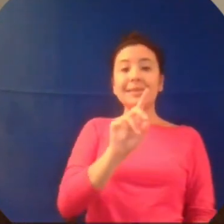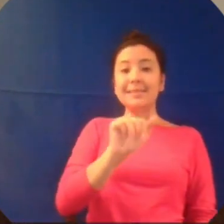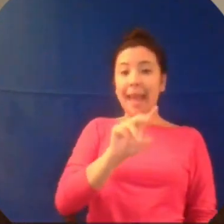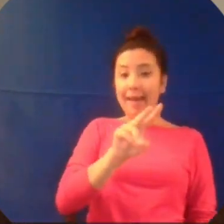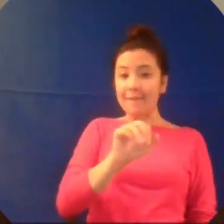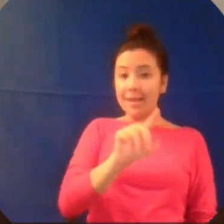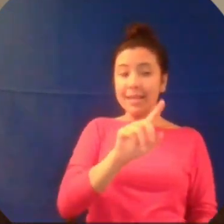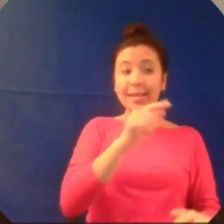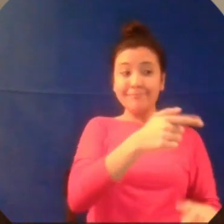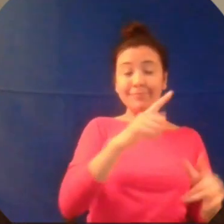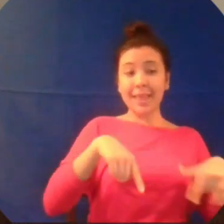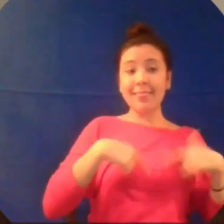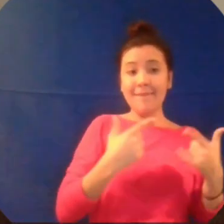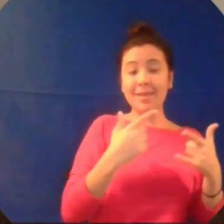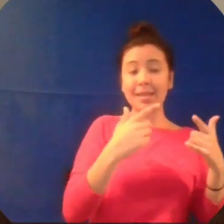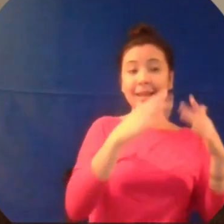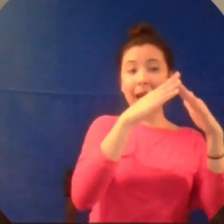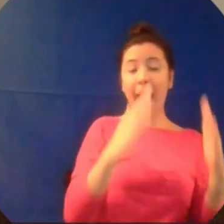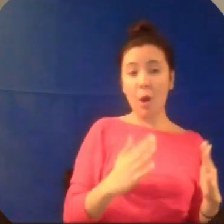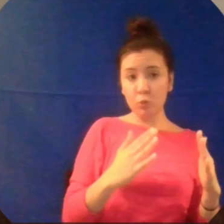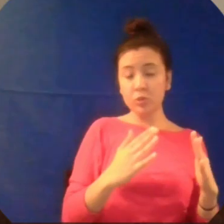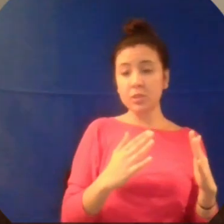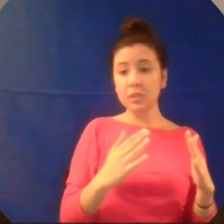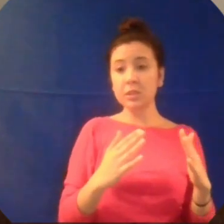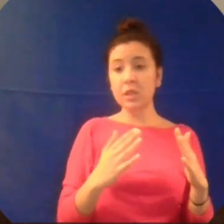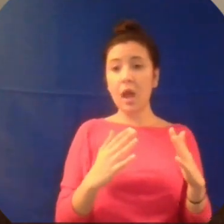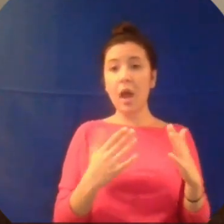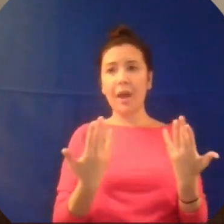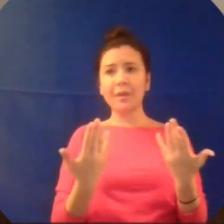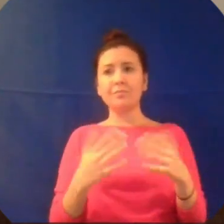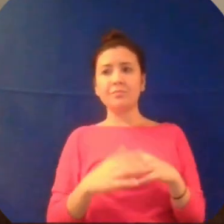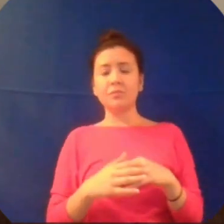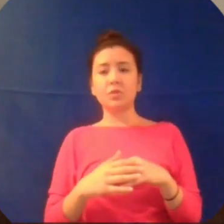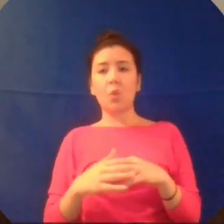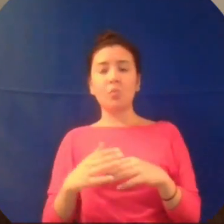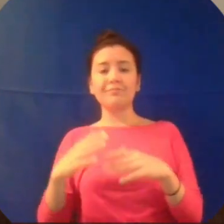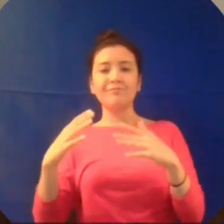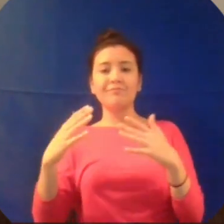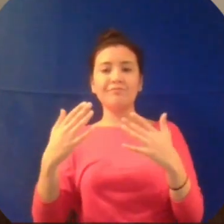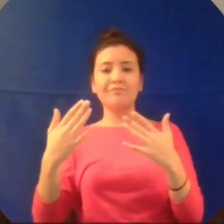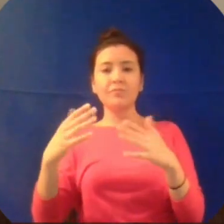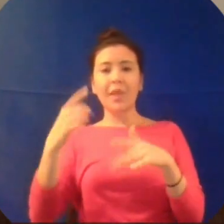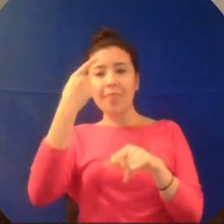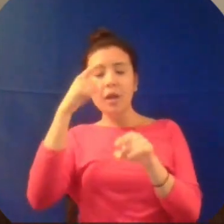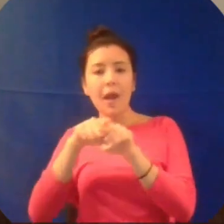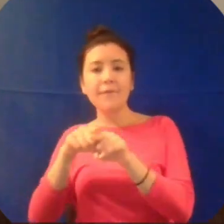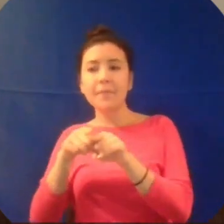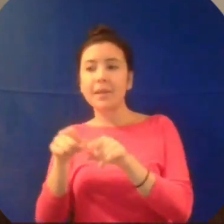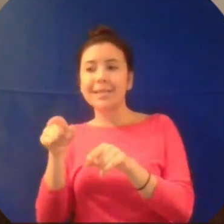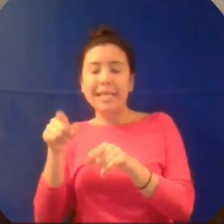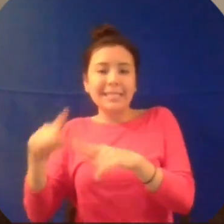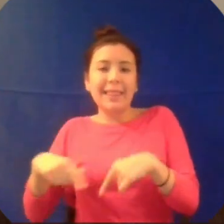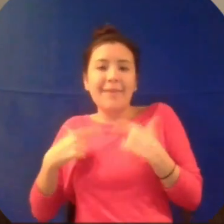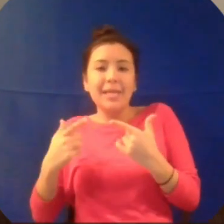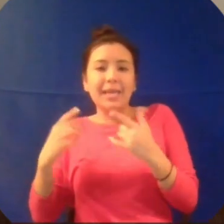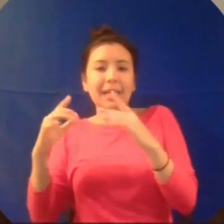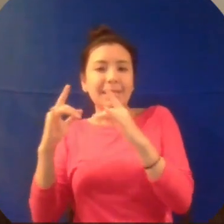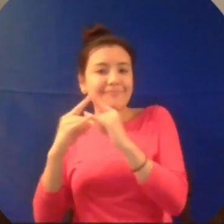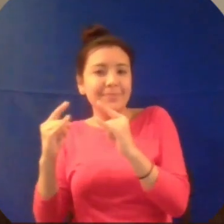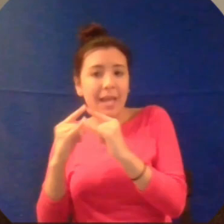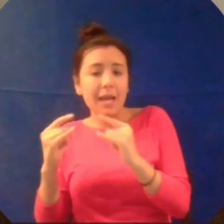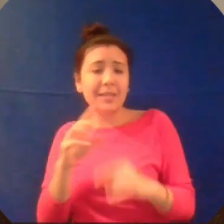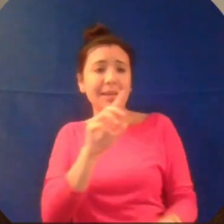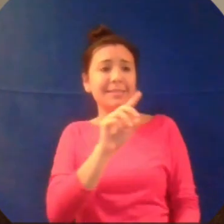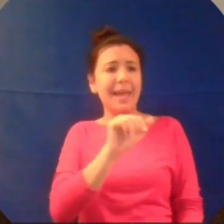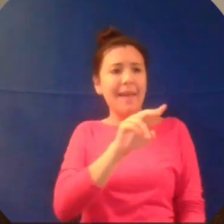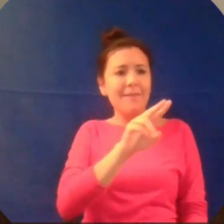living in a palace and the Ark of the Covenant is still in a tent. That's the gist of what's going on there. And David's kind of like, well, how can